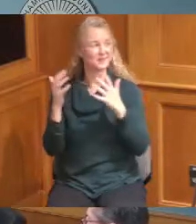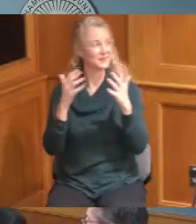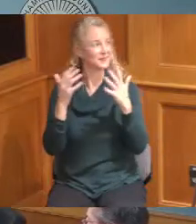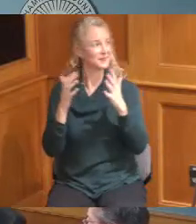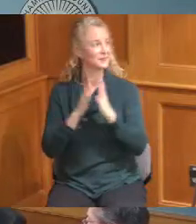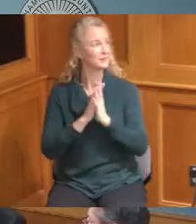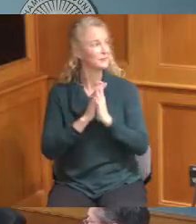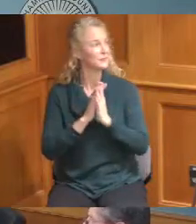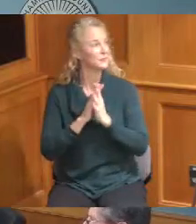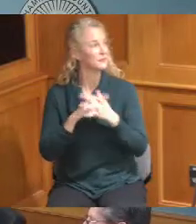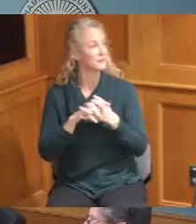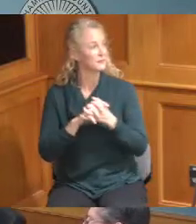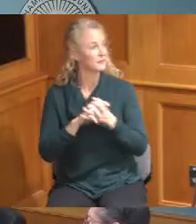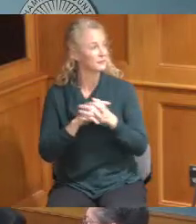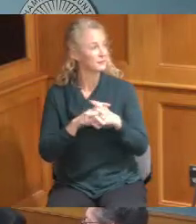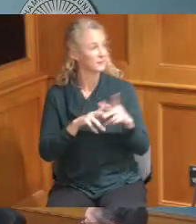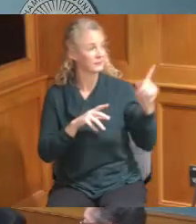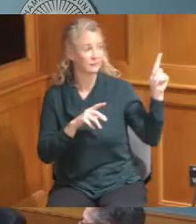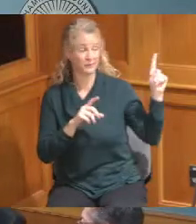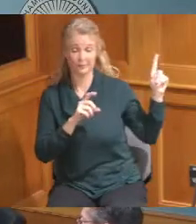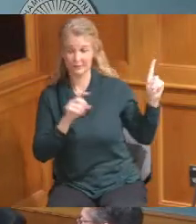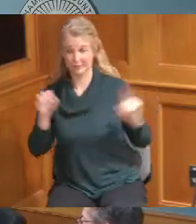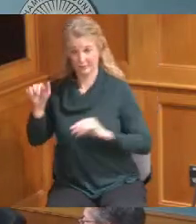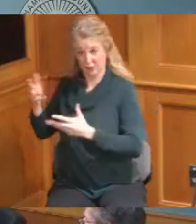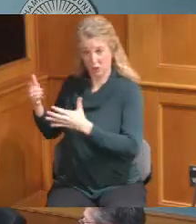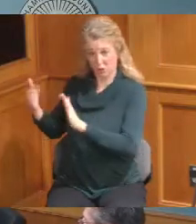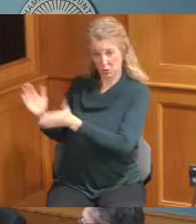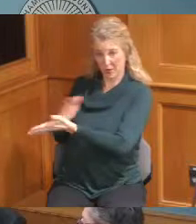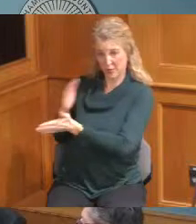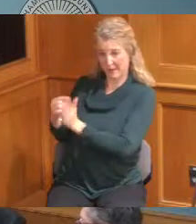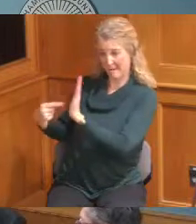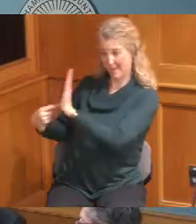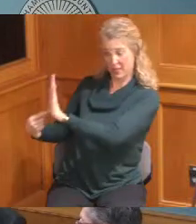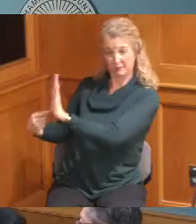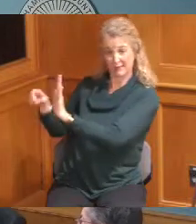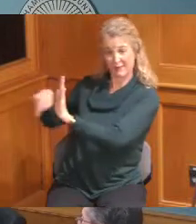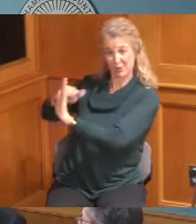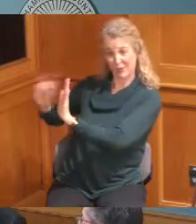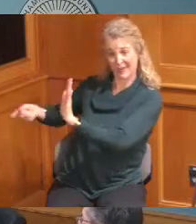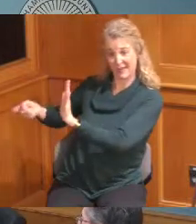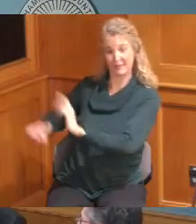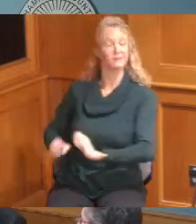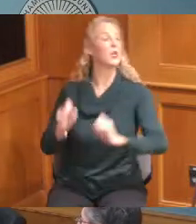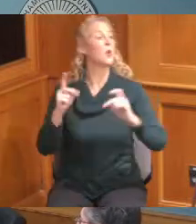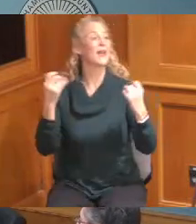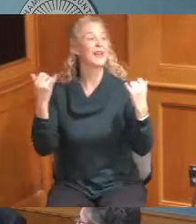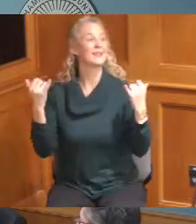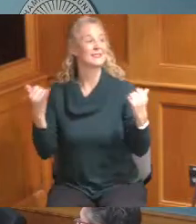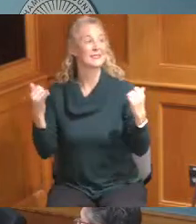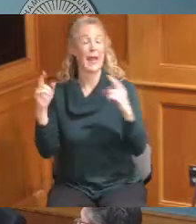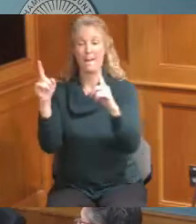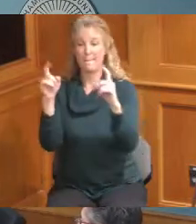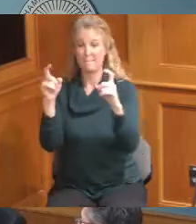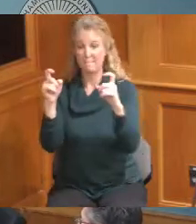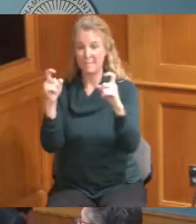I got to give you Dr. Jones. Dr. Jones, I got to give you a proclamation. And we're going to all, I guess, everybody takes